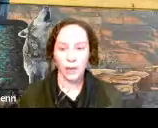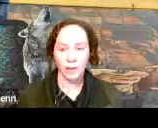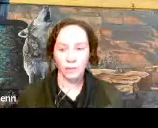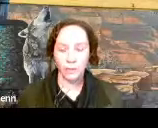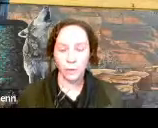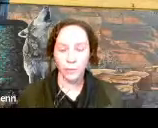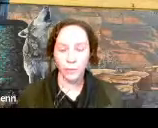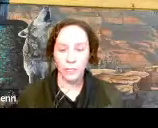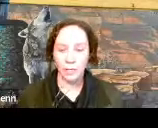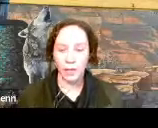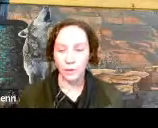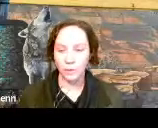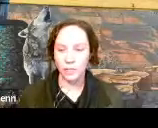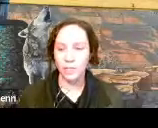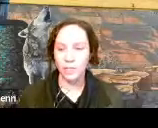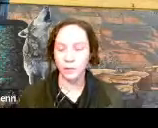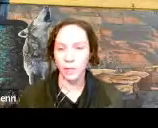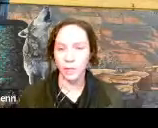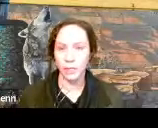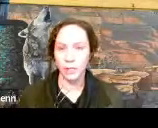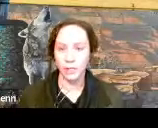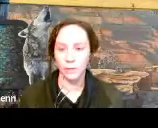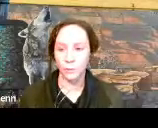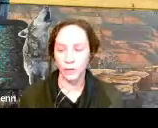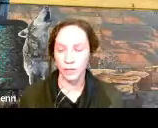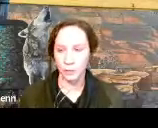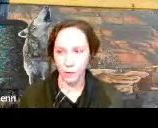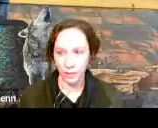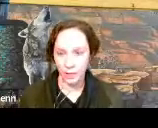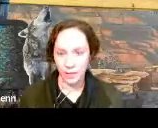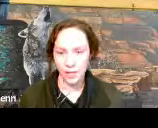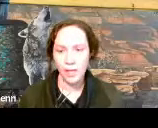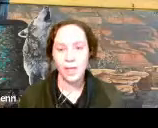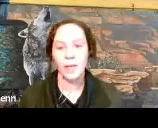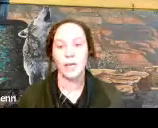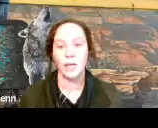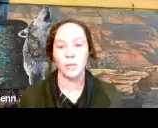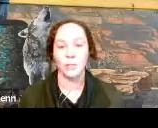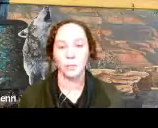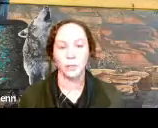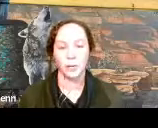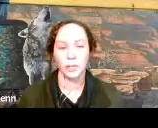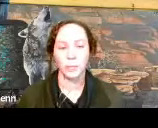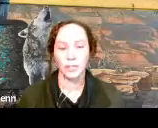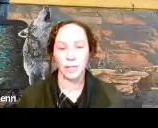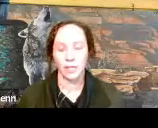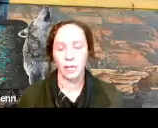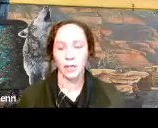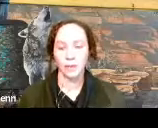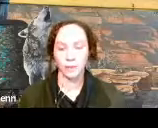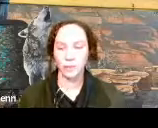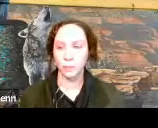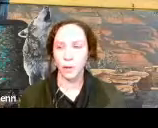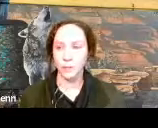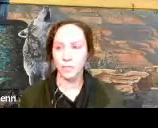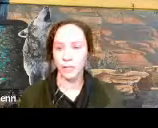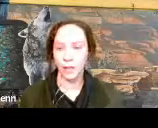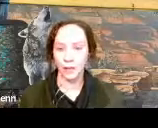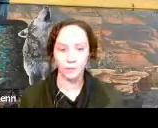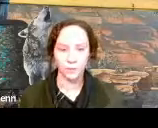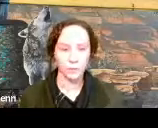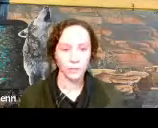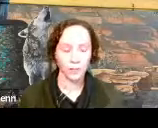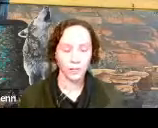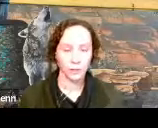That official population count is from the end of 2020, And so we're expecting the official